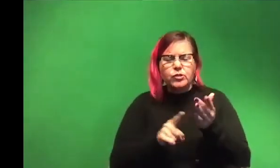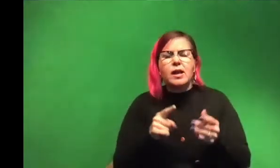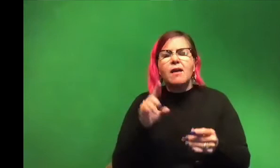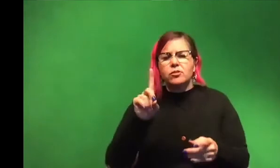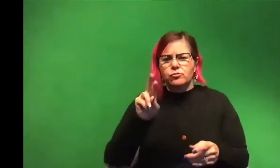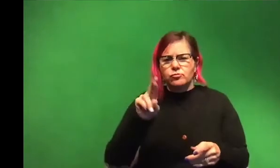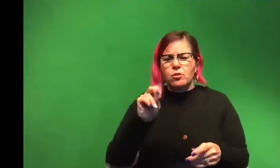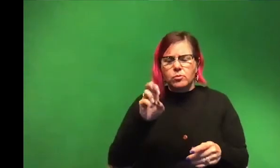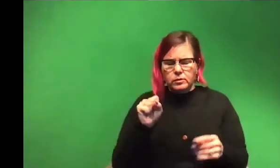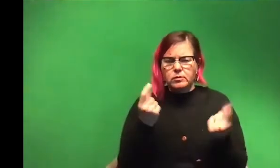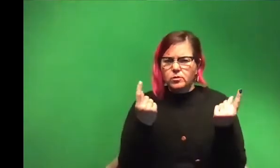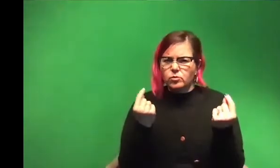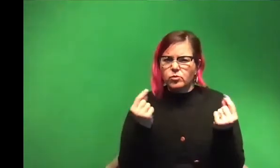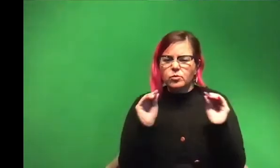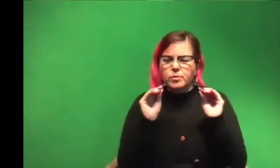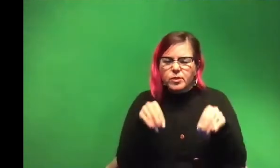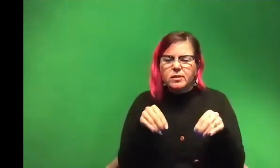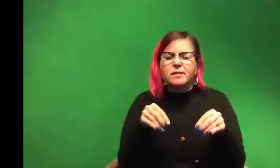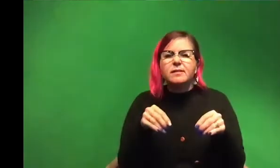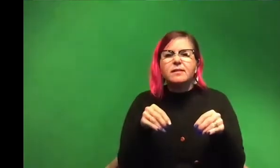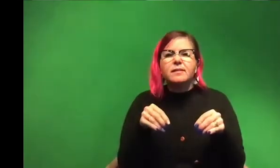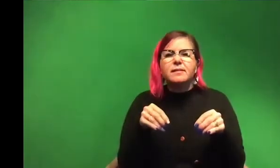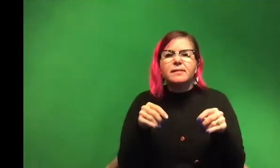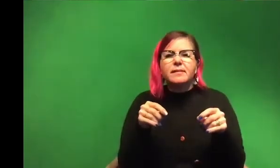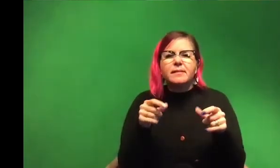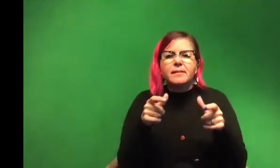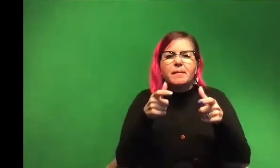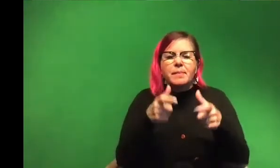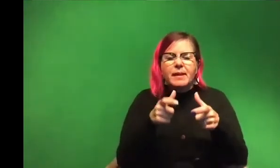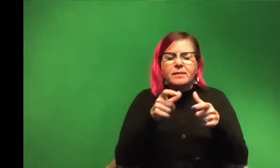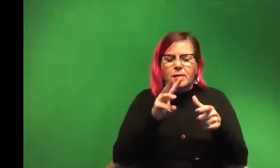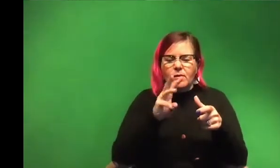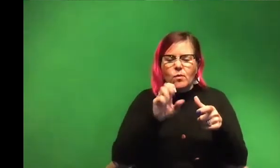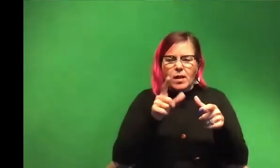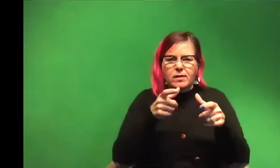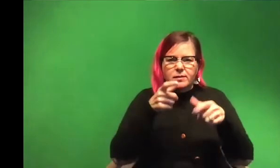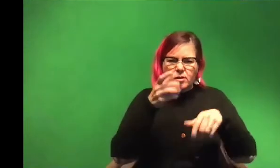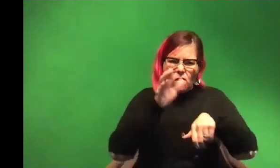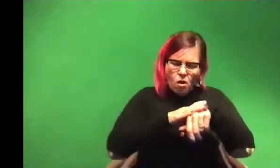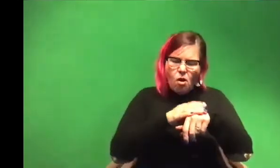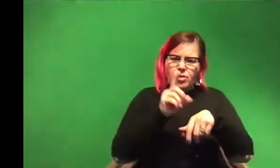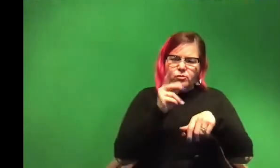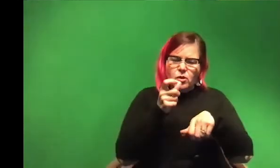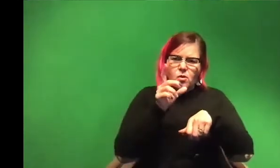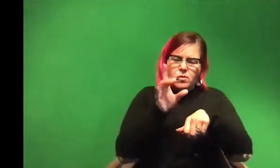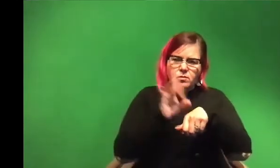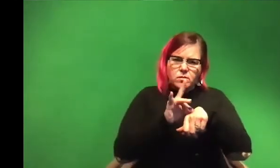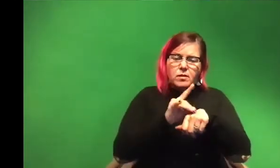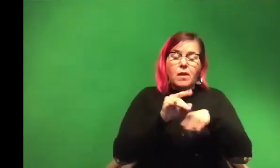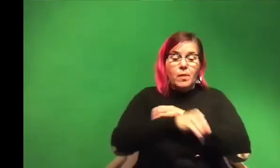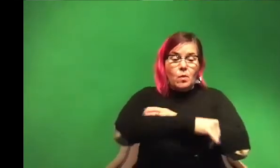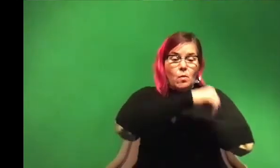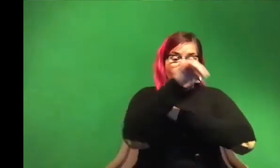then put little like plates with wells in them on the drone, and then as the whale